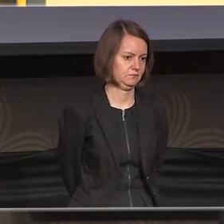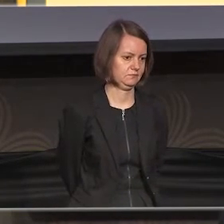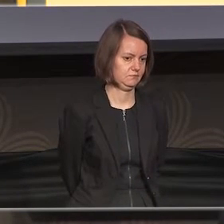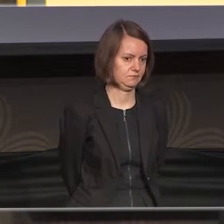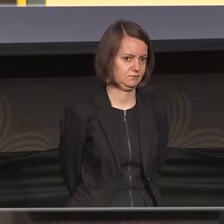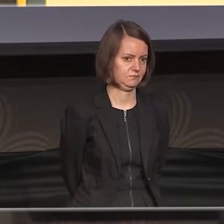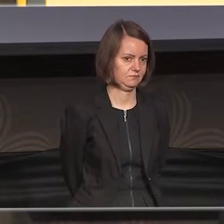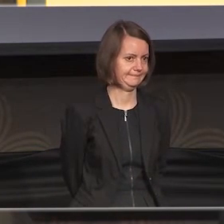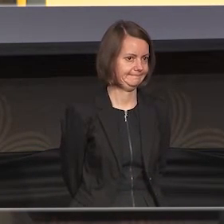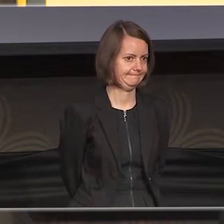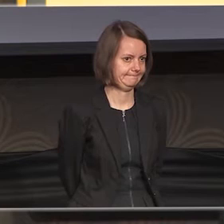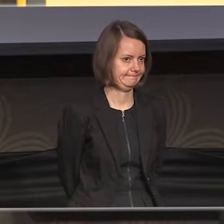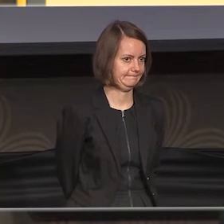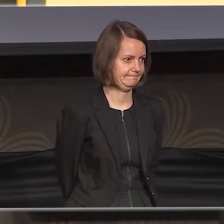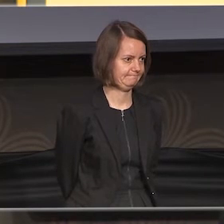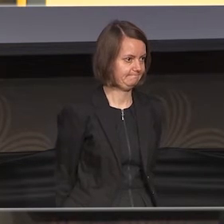Honestly,